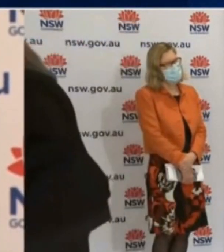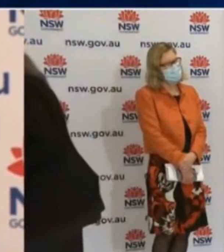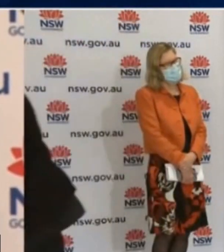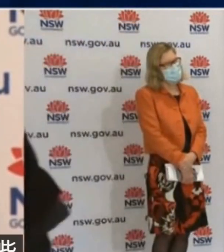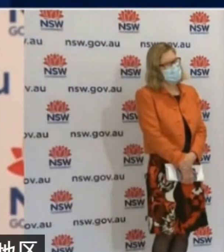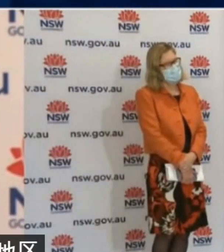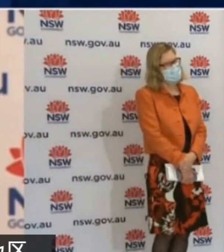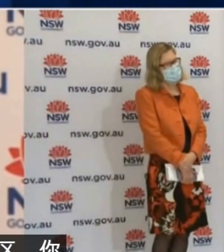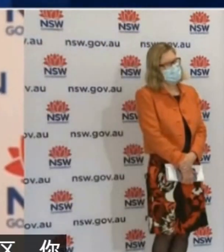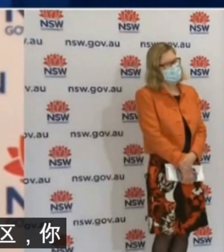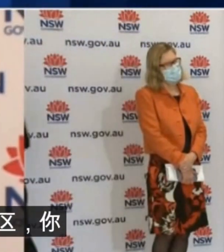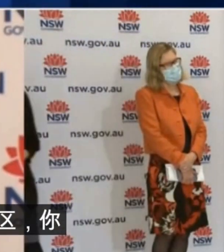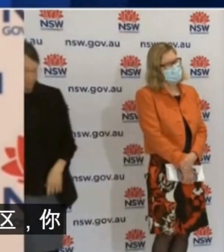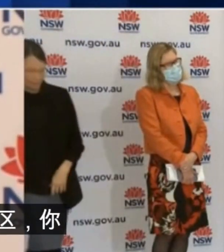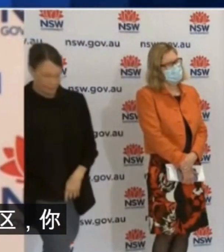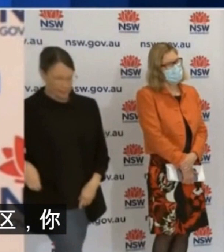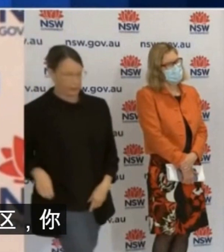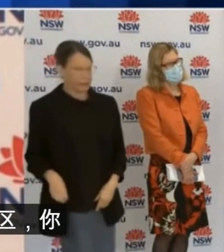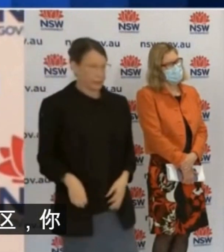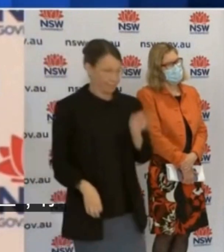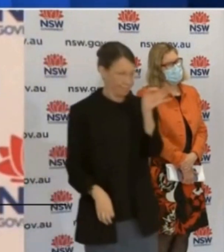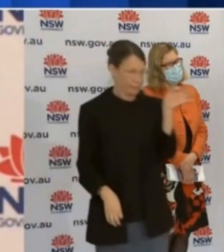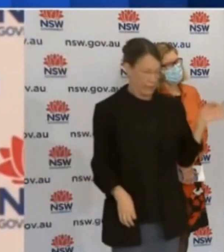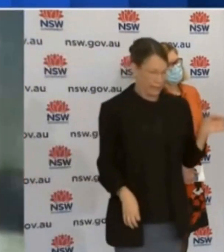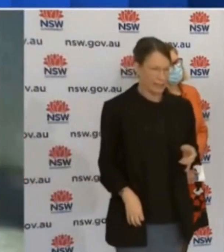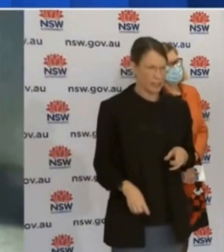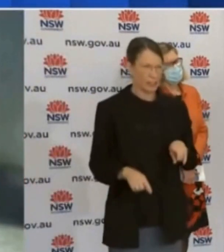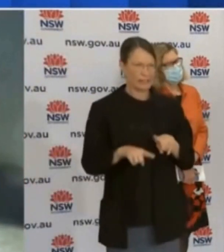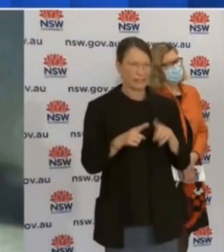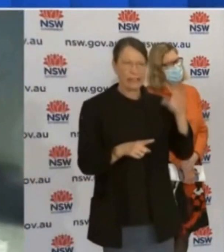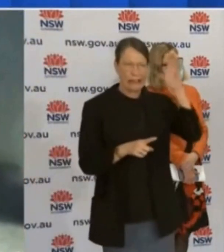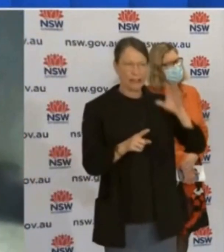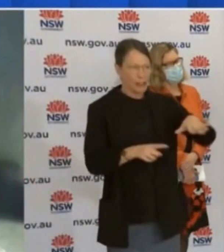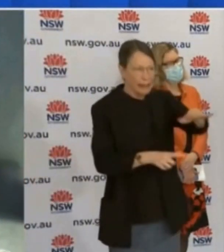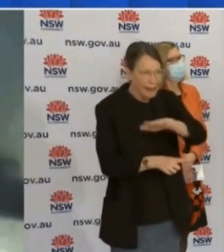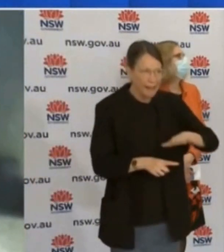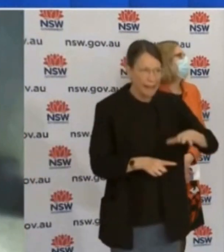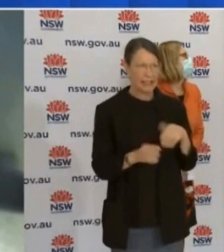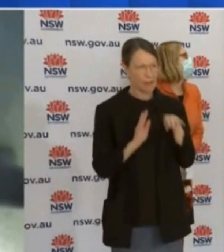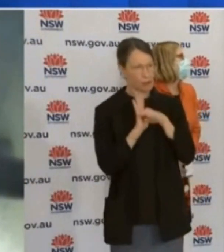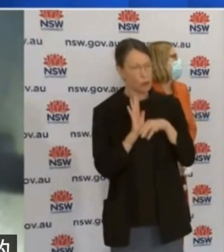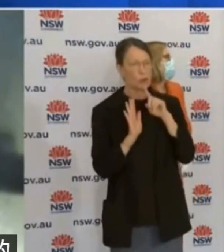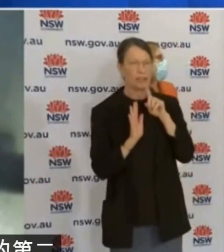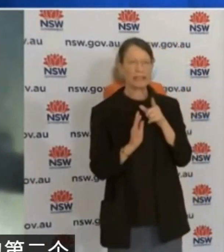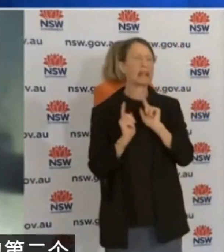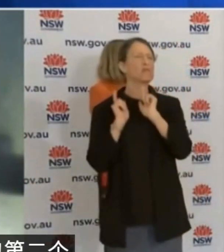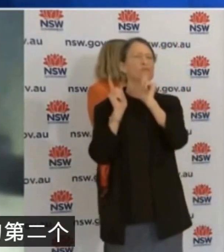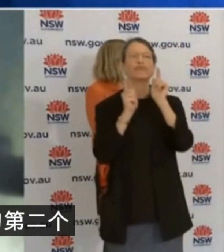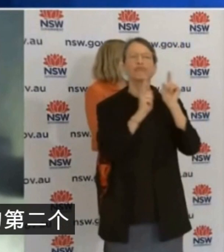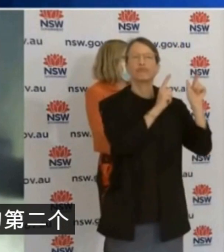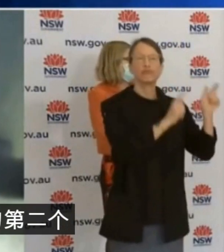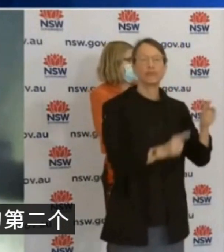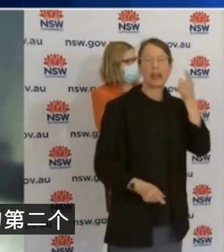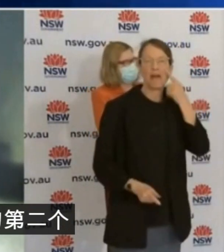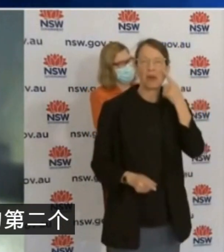We've got spread to the regions. You've got a rule that says people can travel to go and look at real estate, people can travel to their second